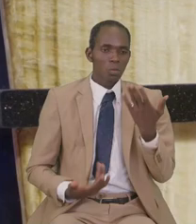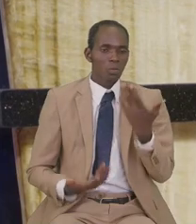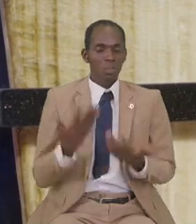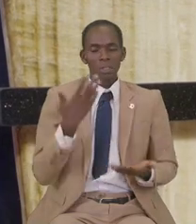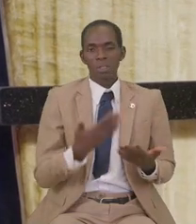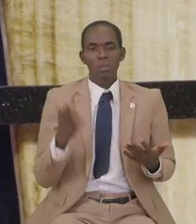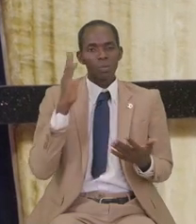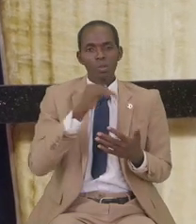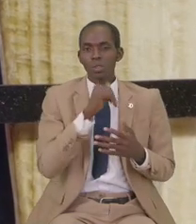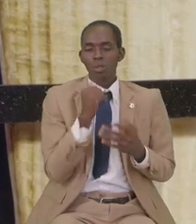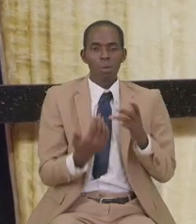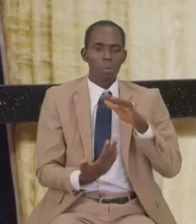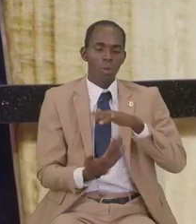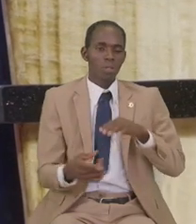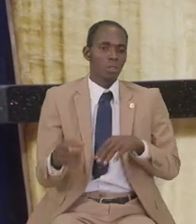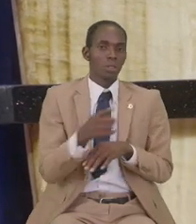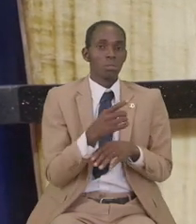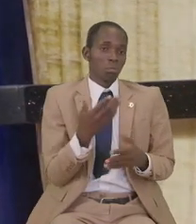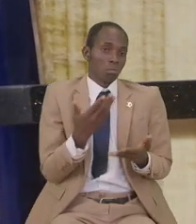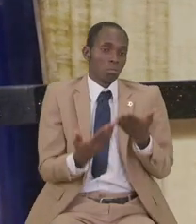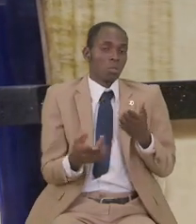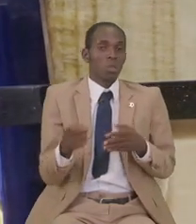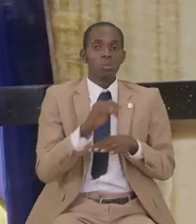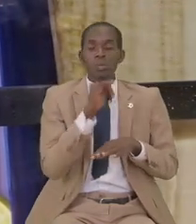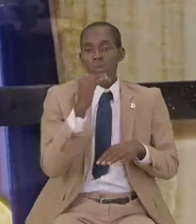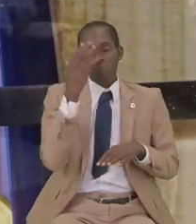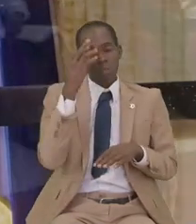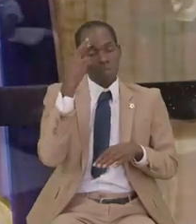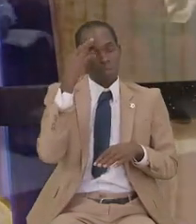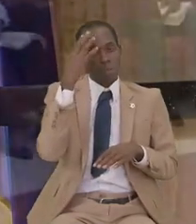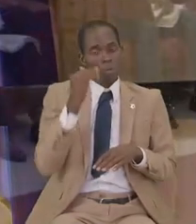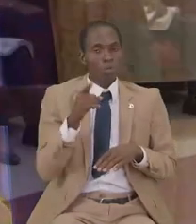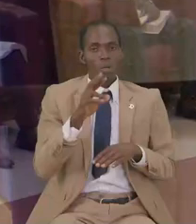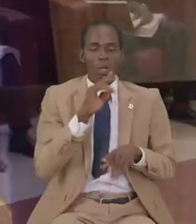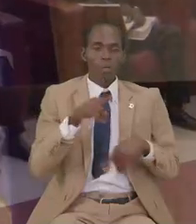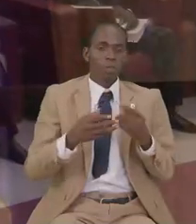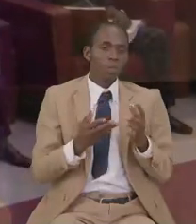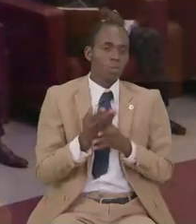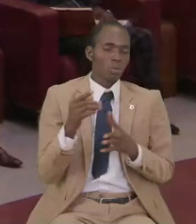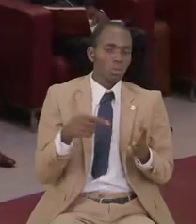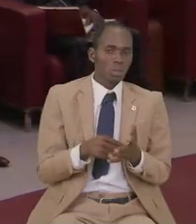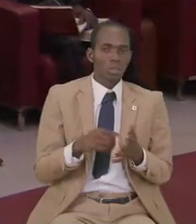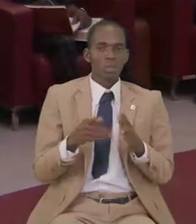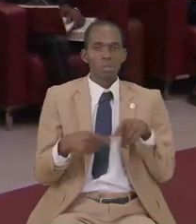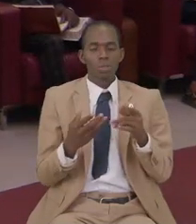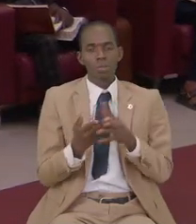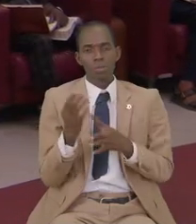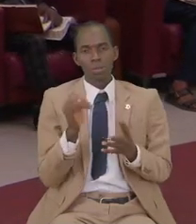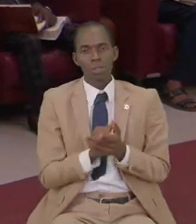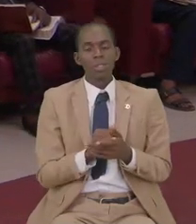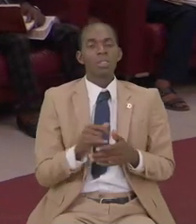them up. And so, although you may not know the reason why you are passing through this and passing through this, they